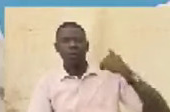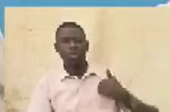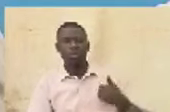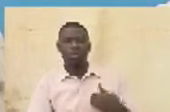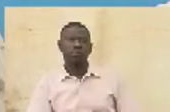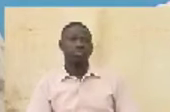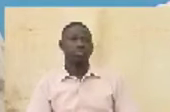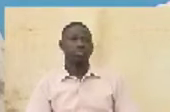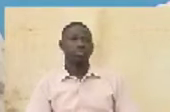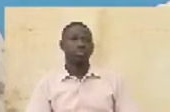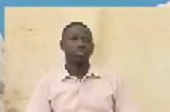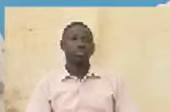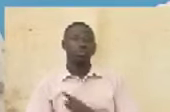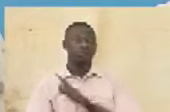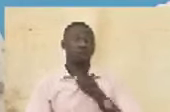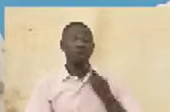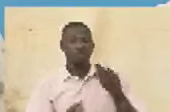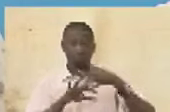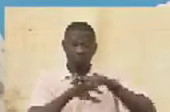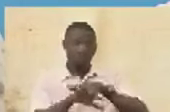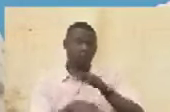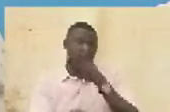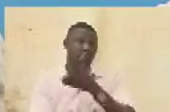We were mixed up there.